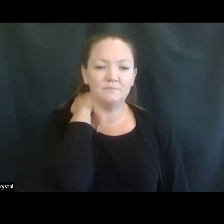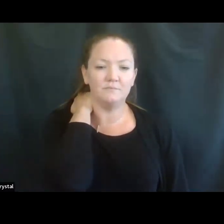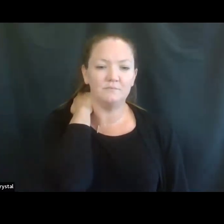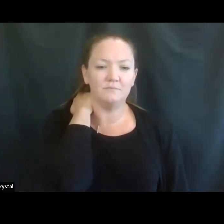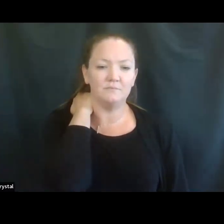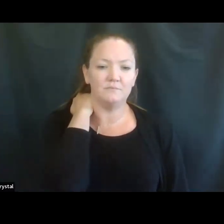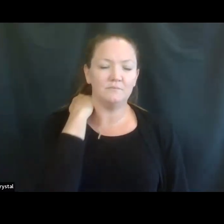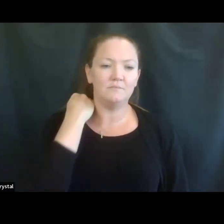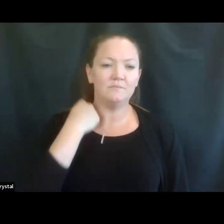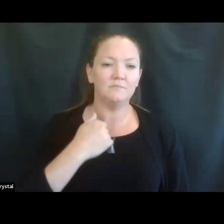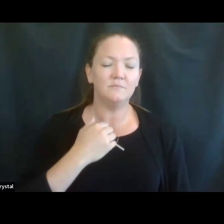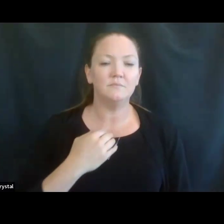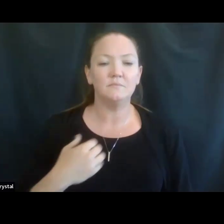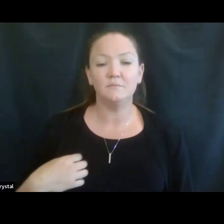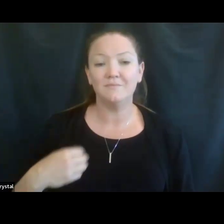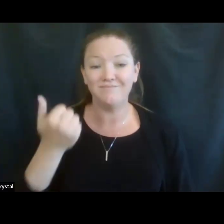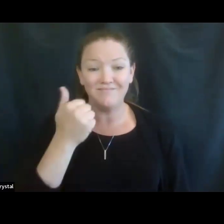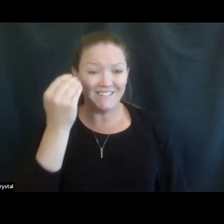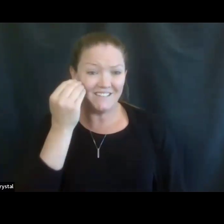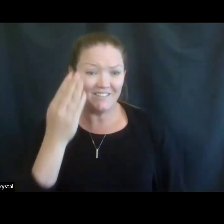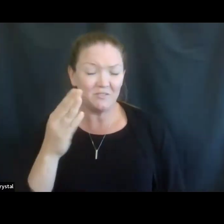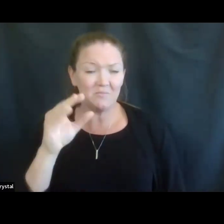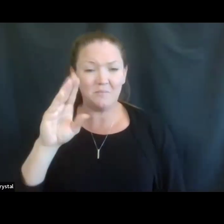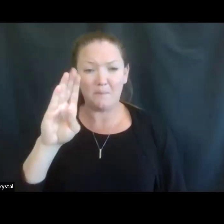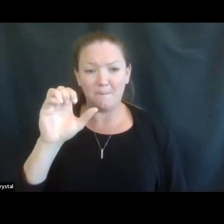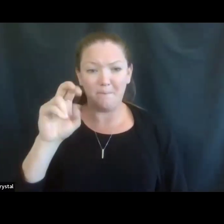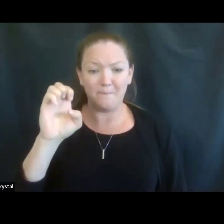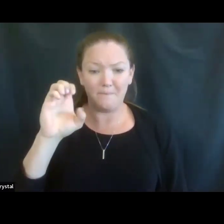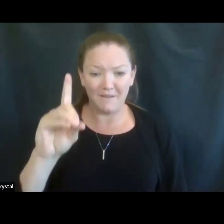Any update on BEAD non-deployment funding?